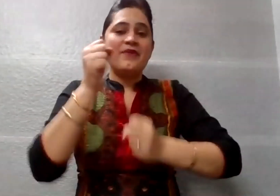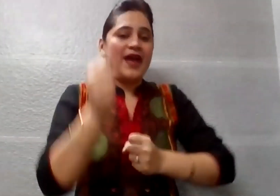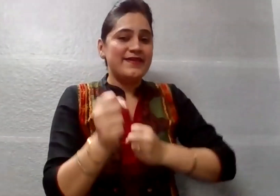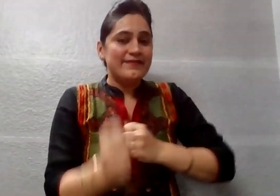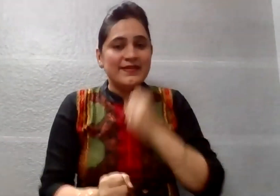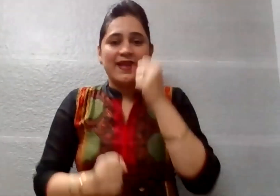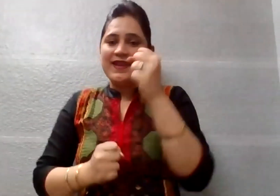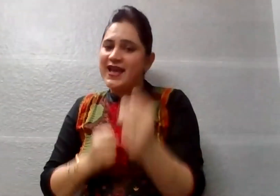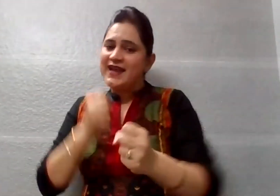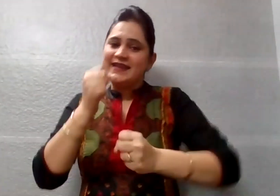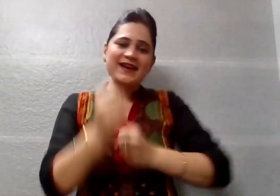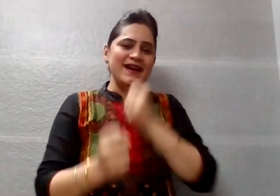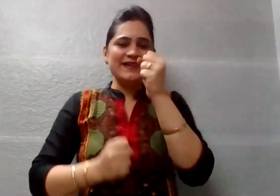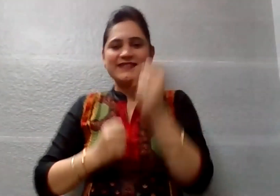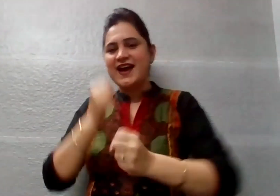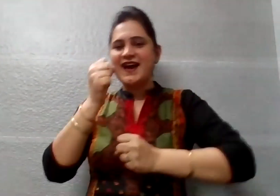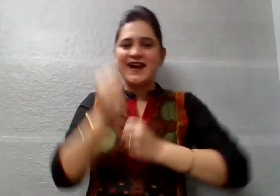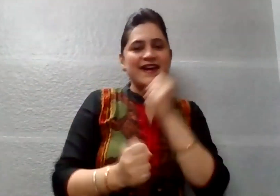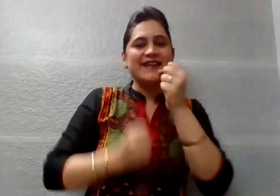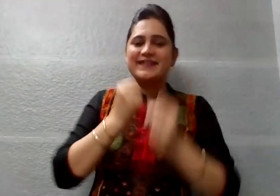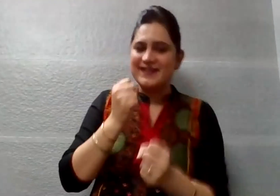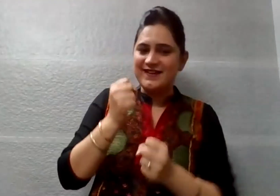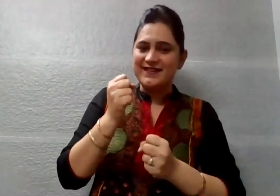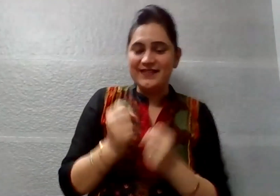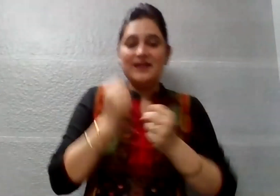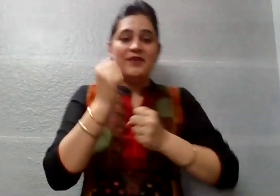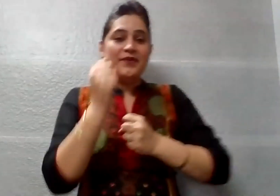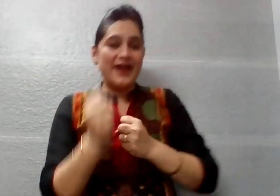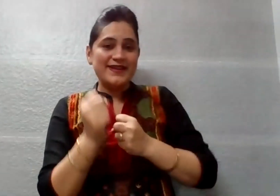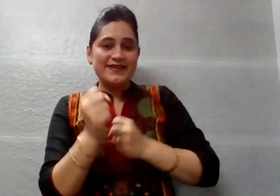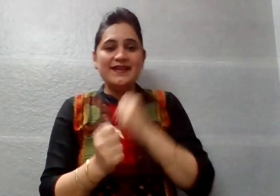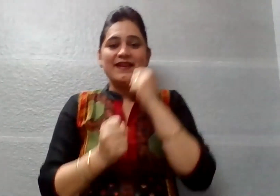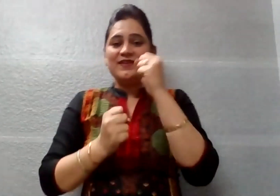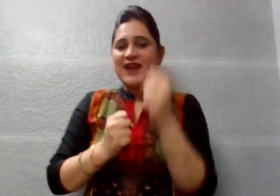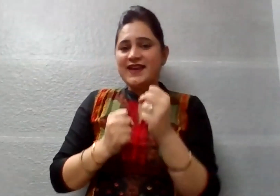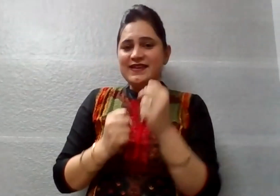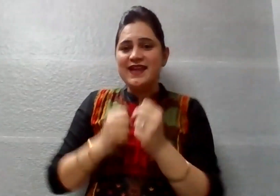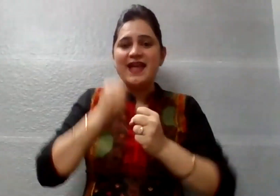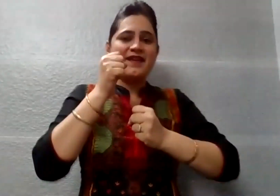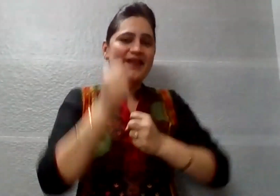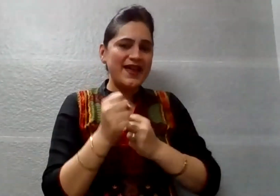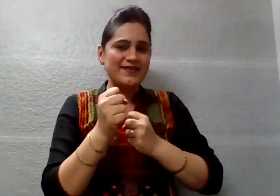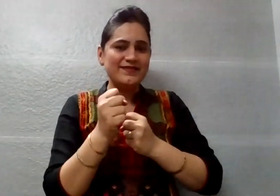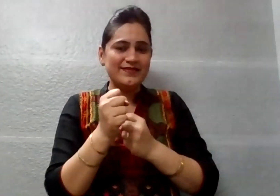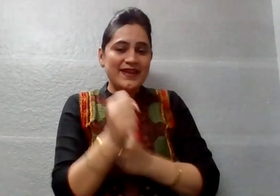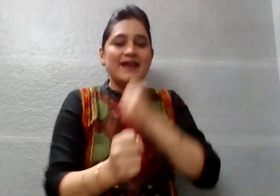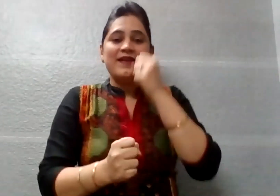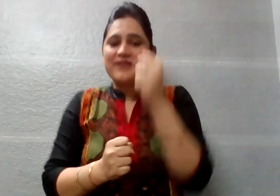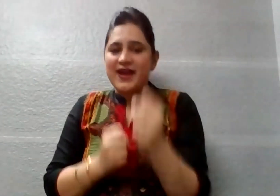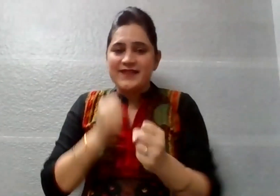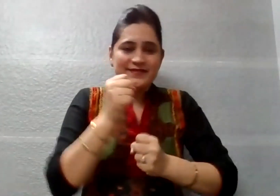run, run, run like a tiger. Run, run, run,